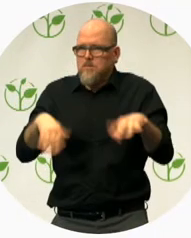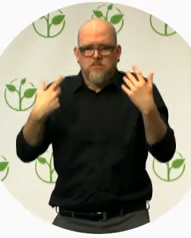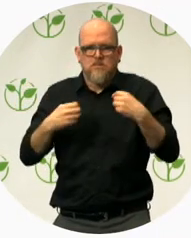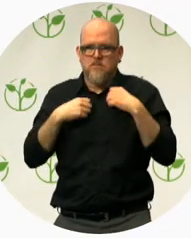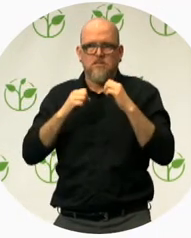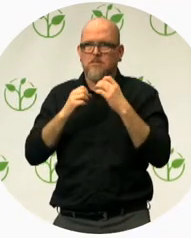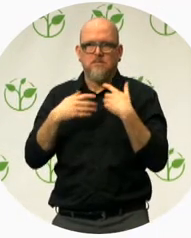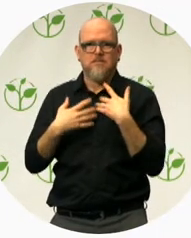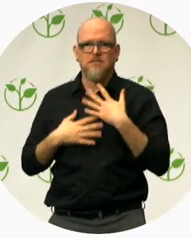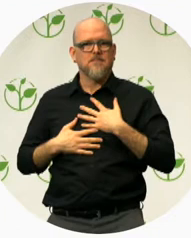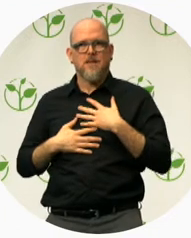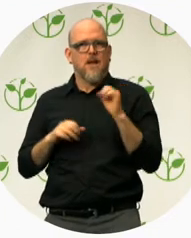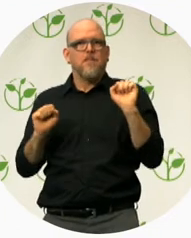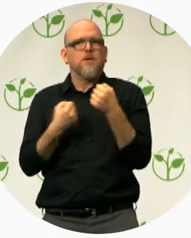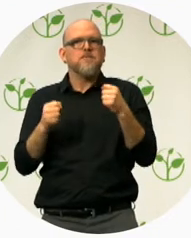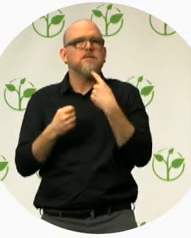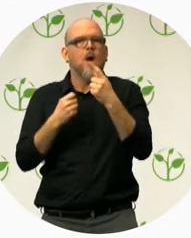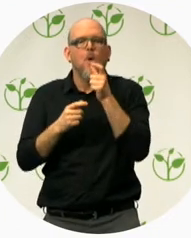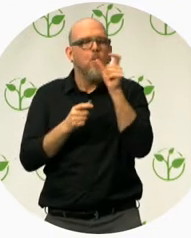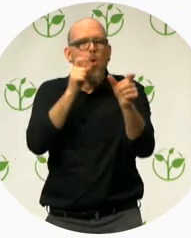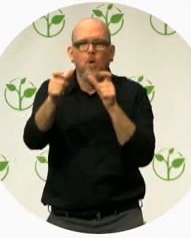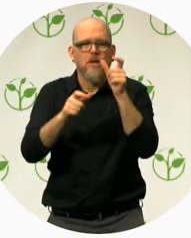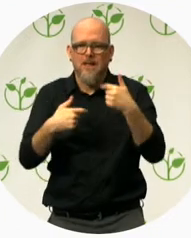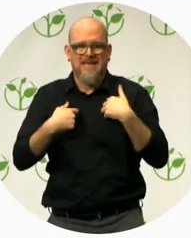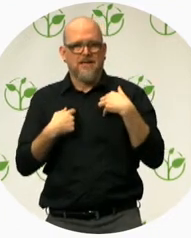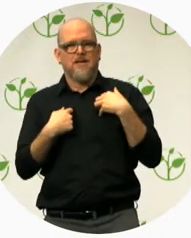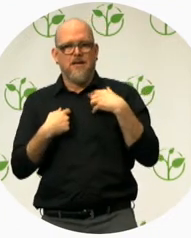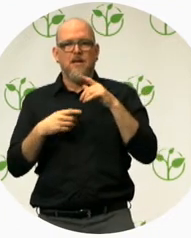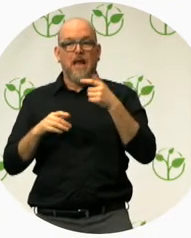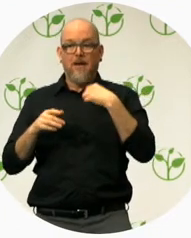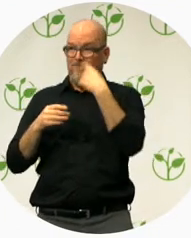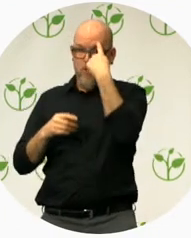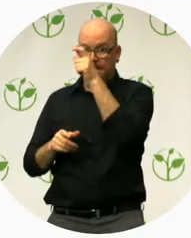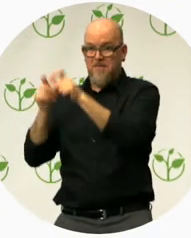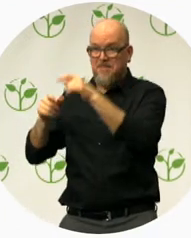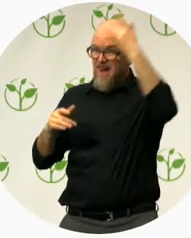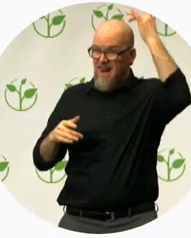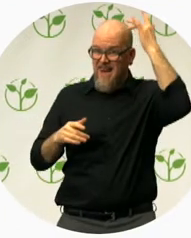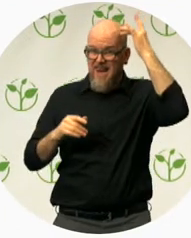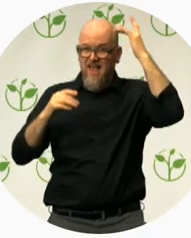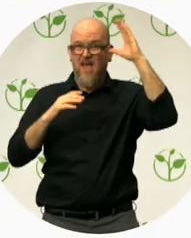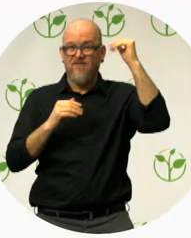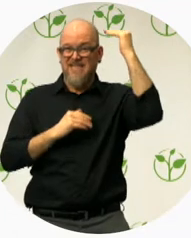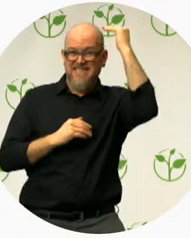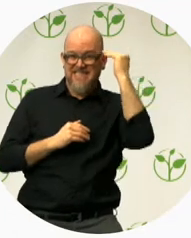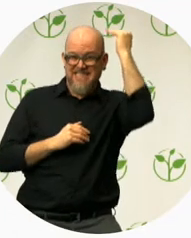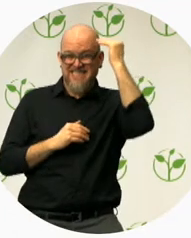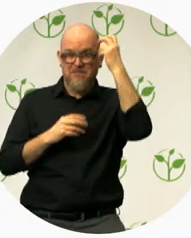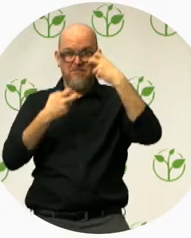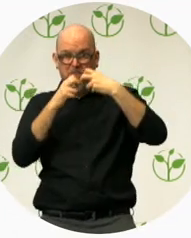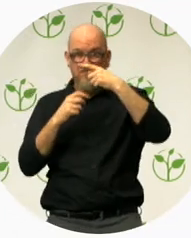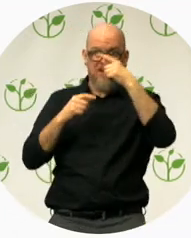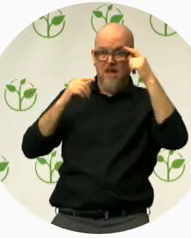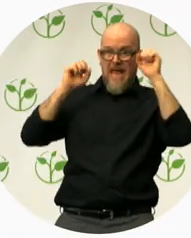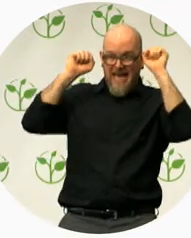around people with cognitive disabilities and studying that area and seeing the different areas of the brain that actually lit up when you have somebody